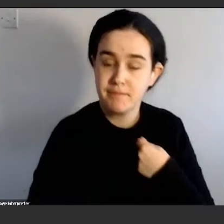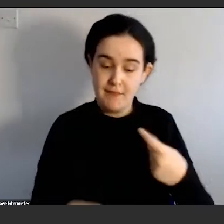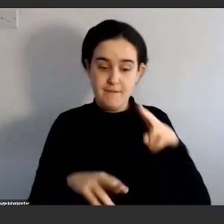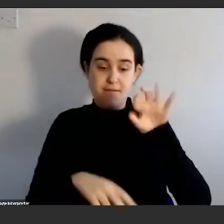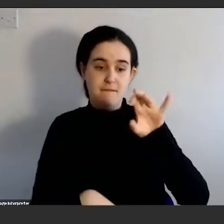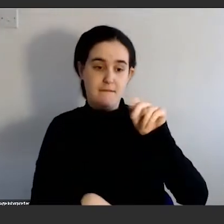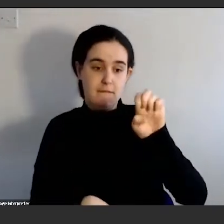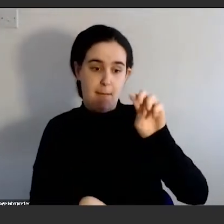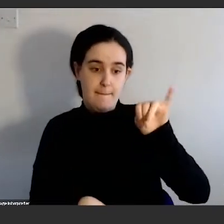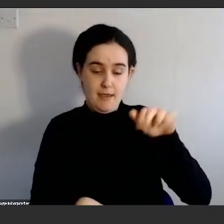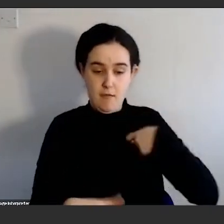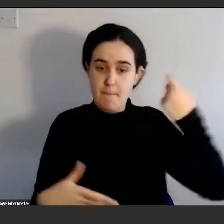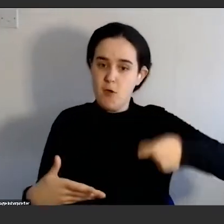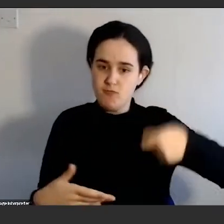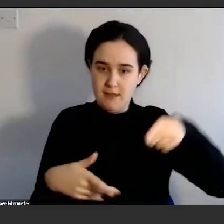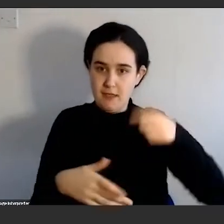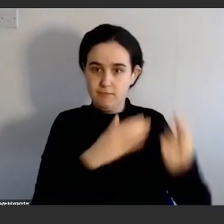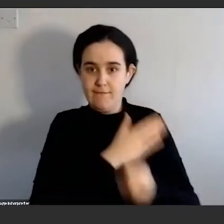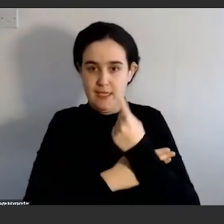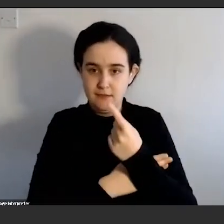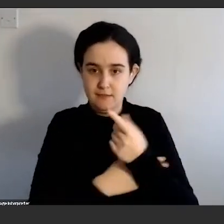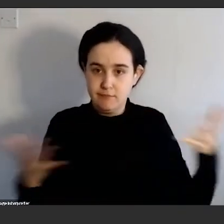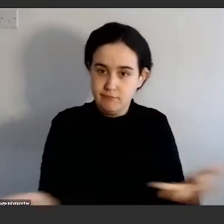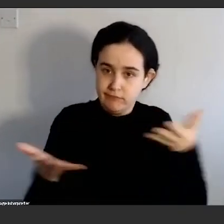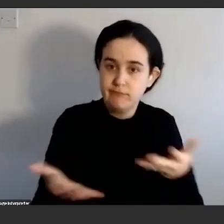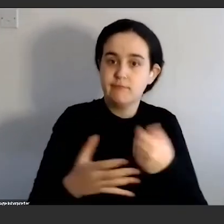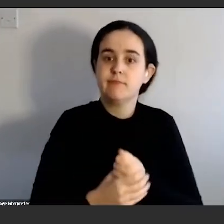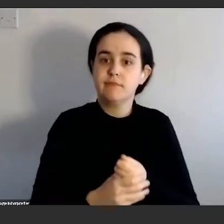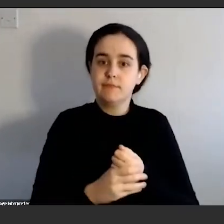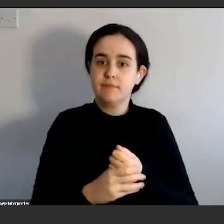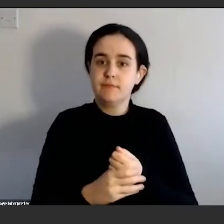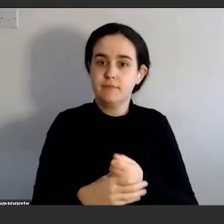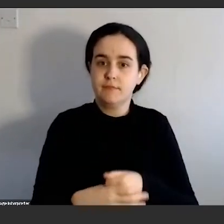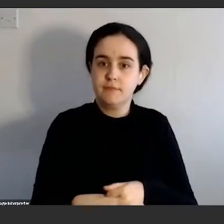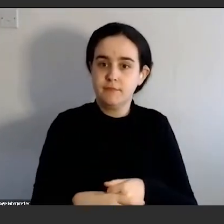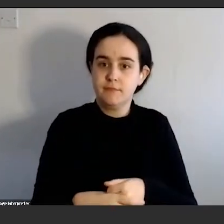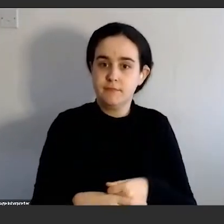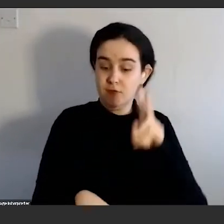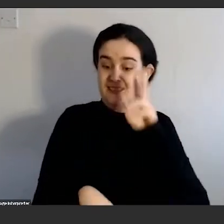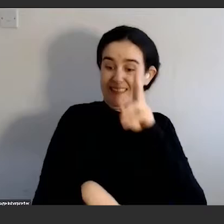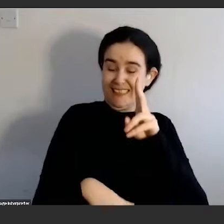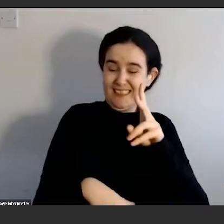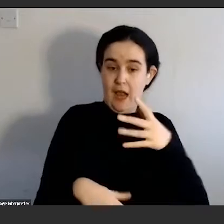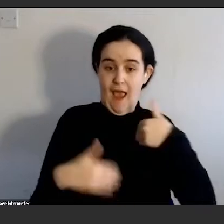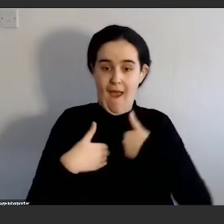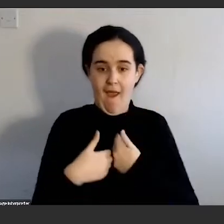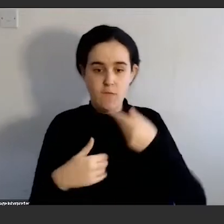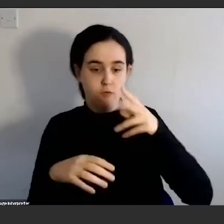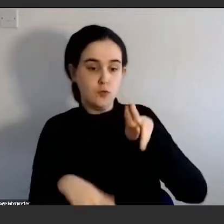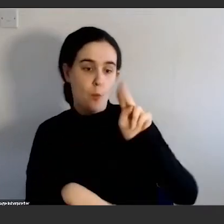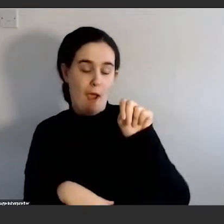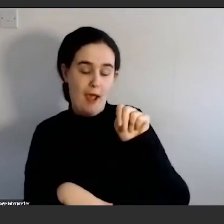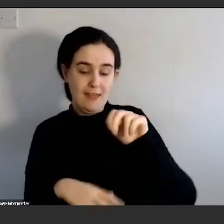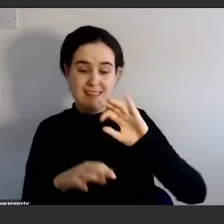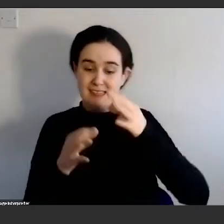player, you will find 2 sign languages: International Sign Language and American Sign Language. We also